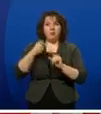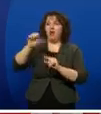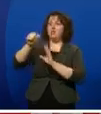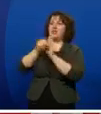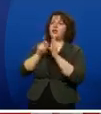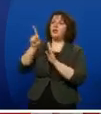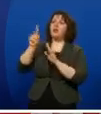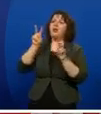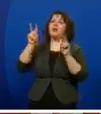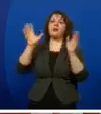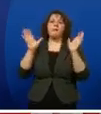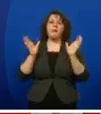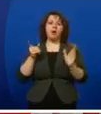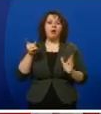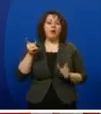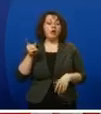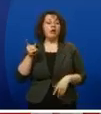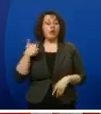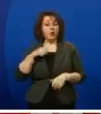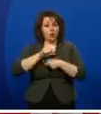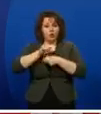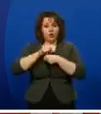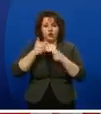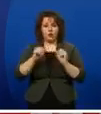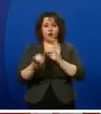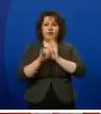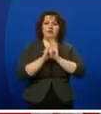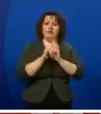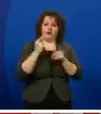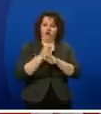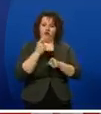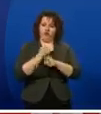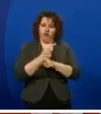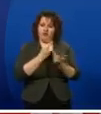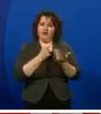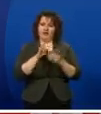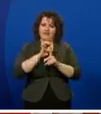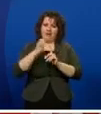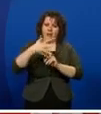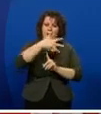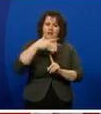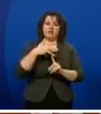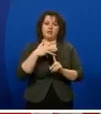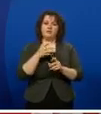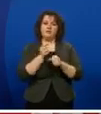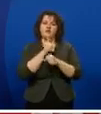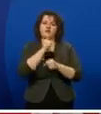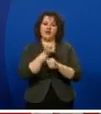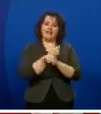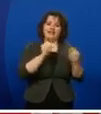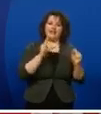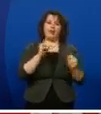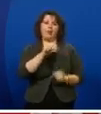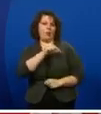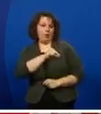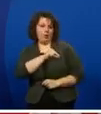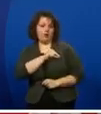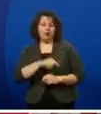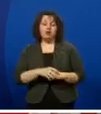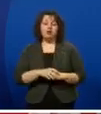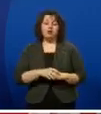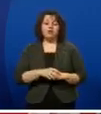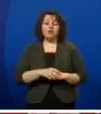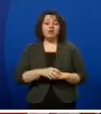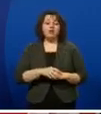We will work to identify the correct regulatory environments to foster both safety and quality. We are also going to